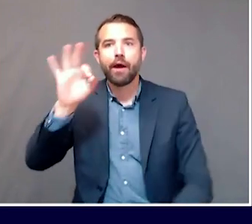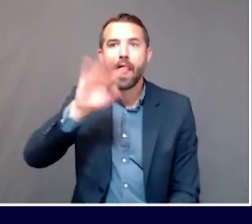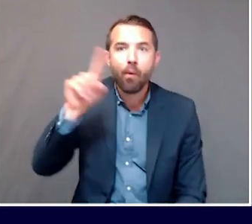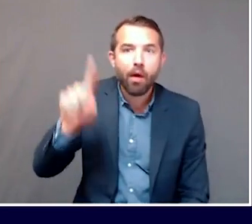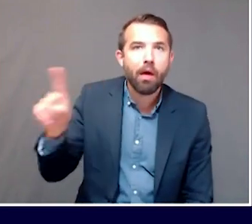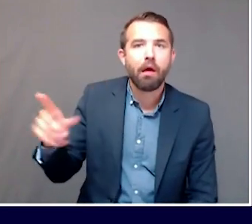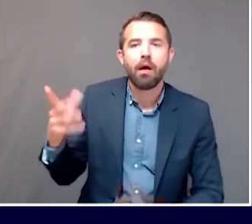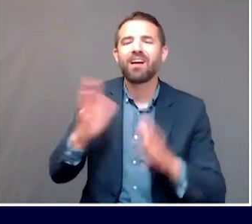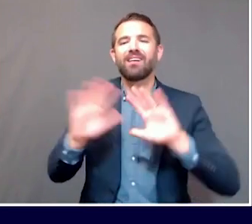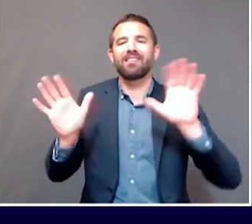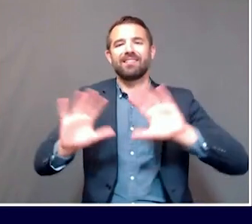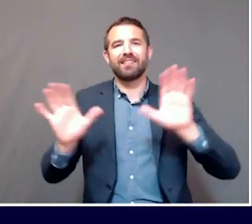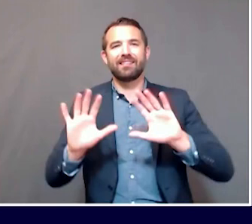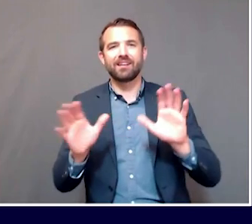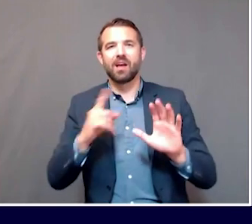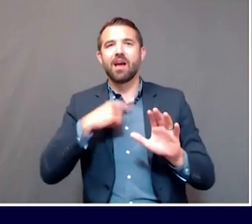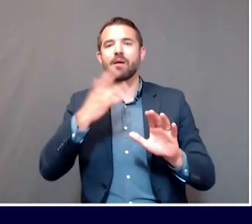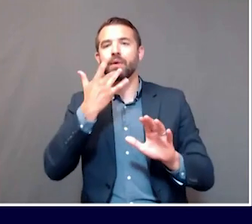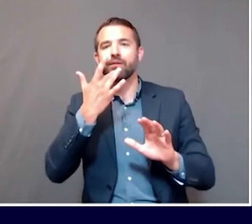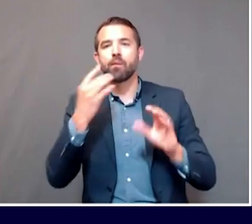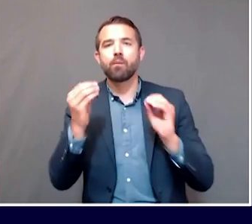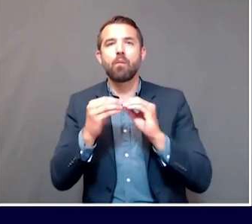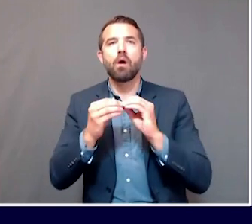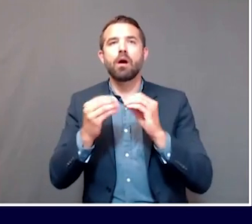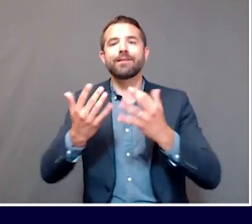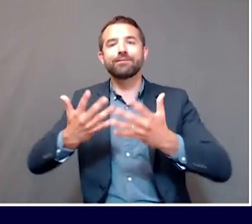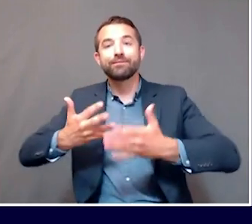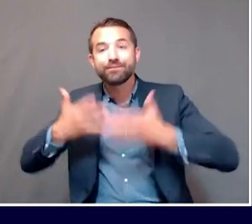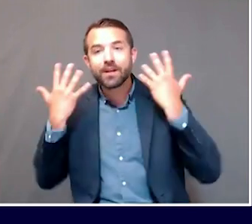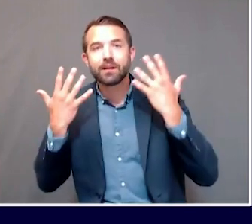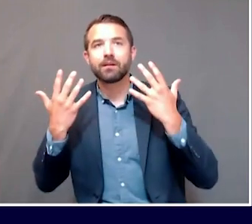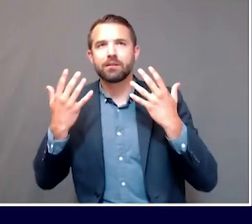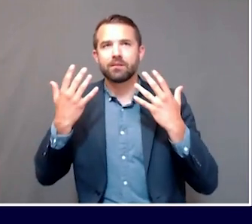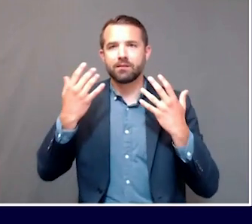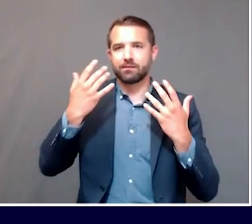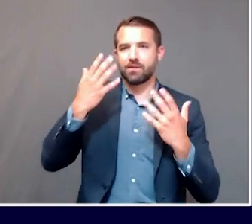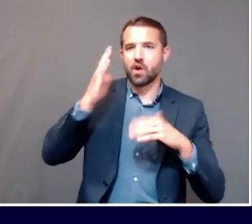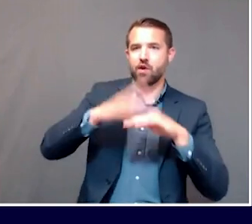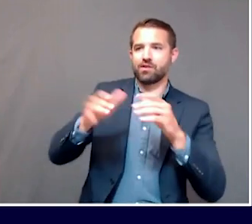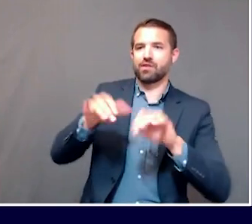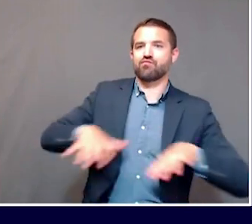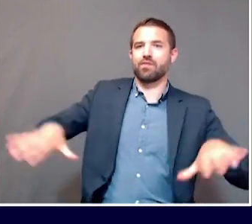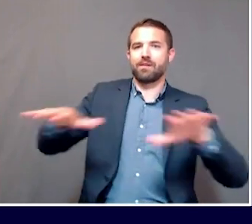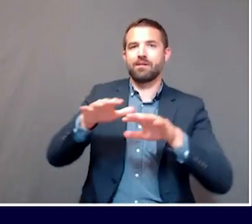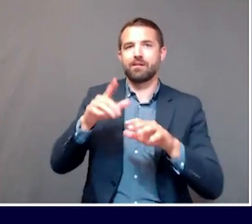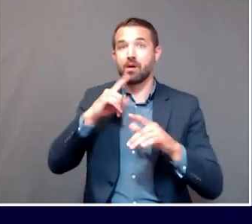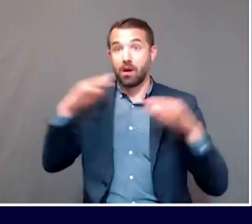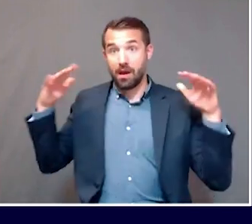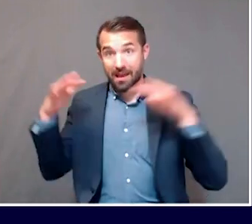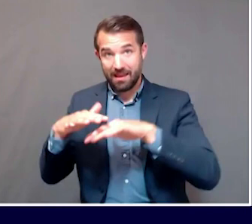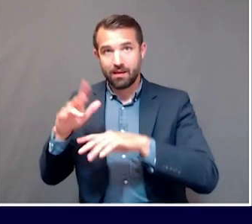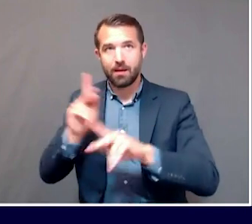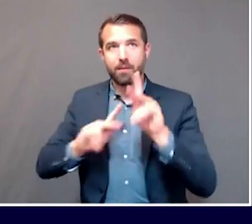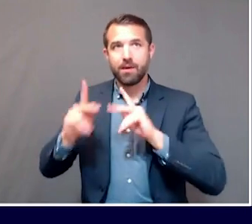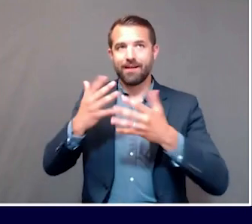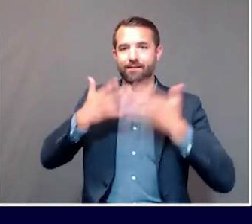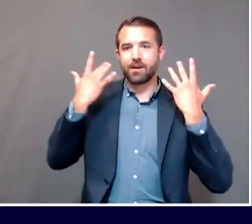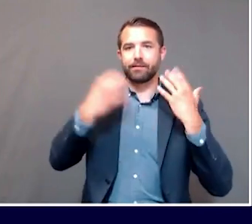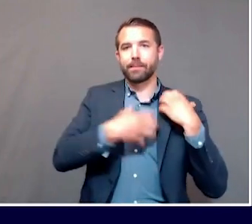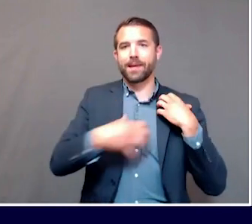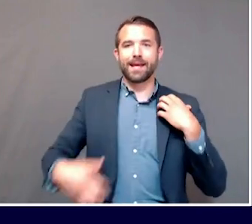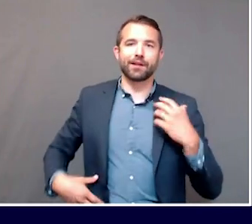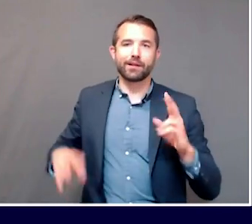on the ground. And that takes local people who know the residents, who know the businesses. And so that's what we're